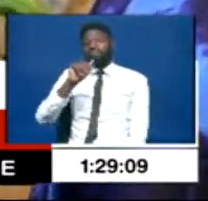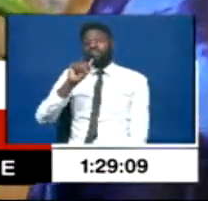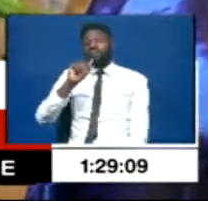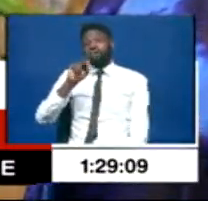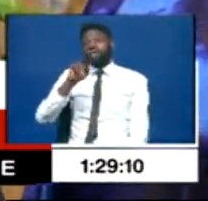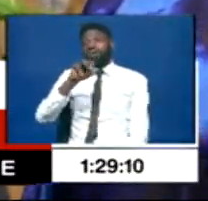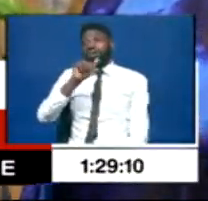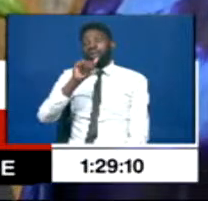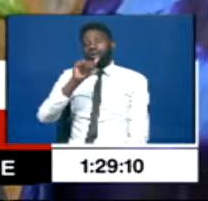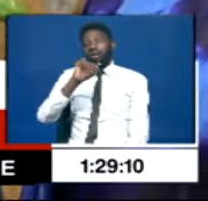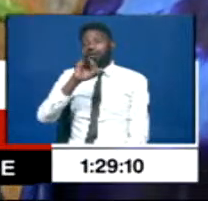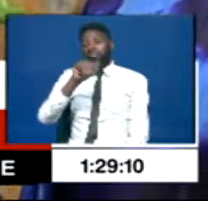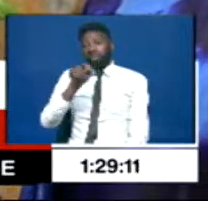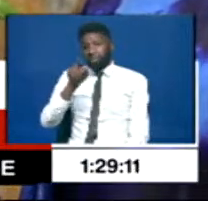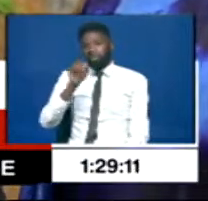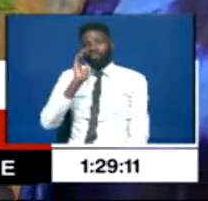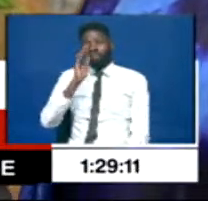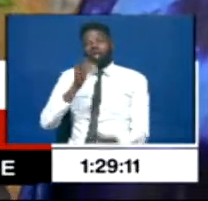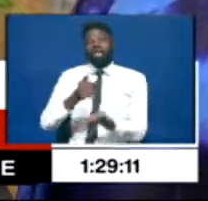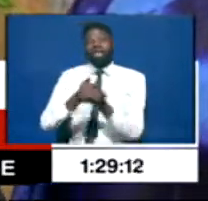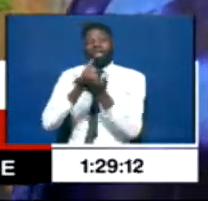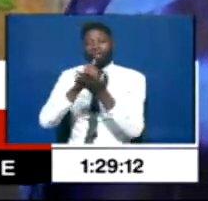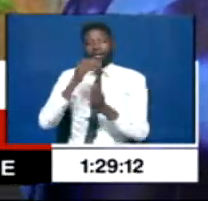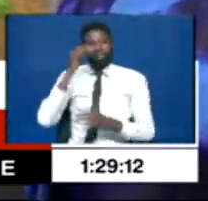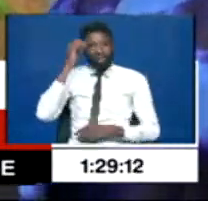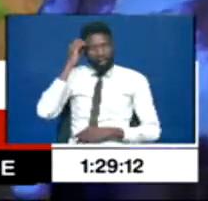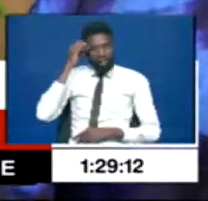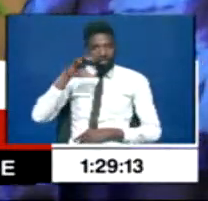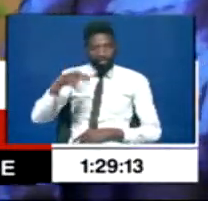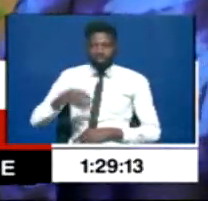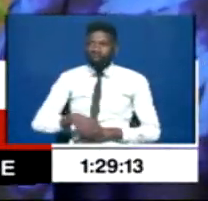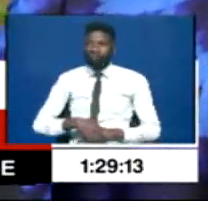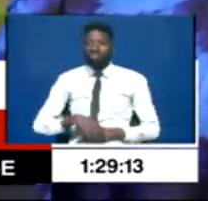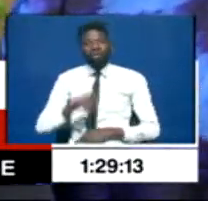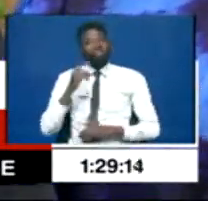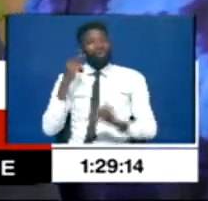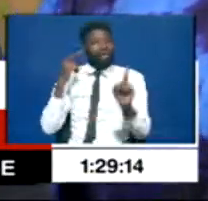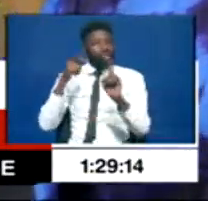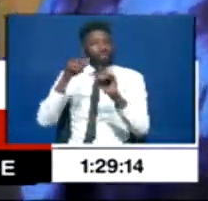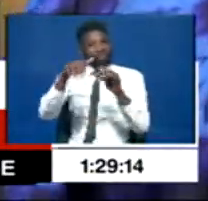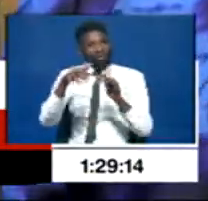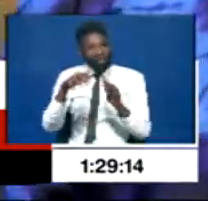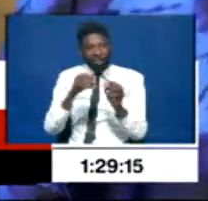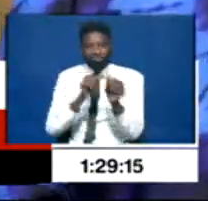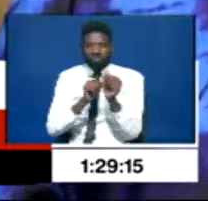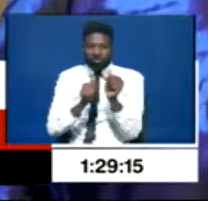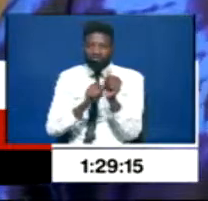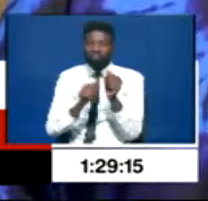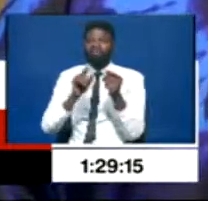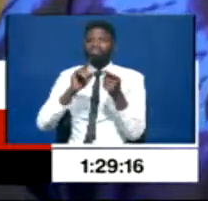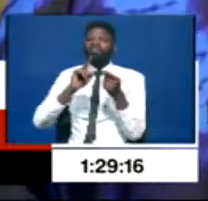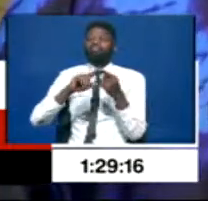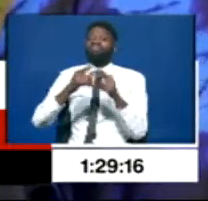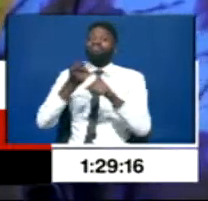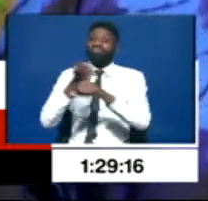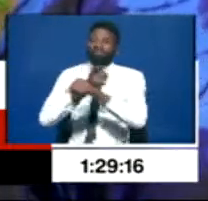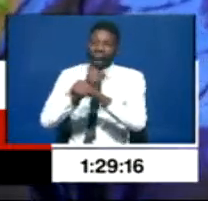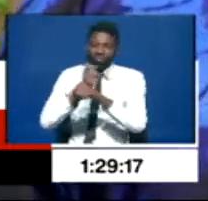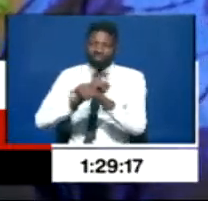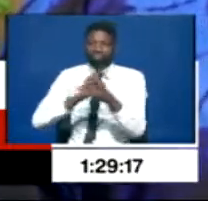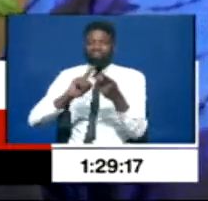ni ile ukulima tunasema high value. Hii ukulima wa mahindi, ukulima wa viazi, ukulima wa